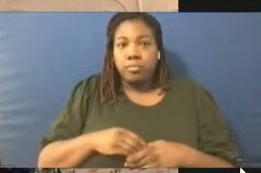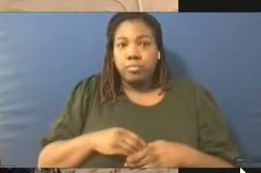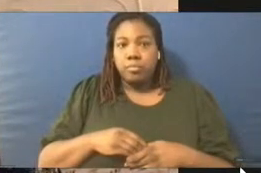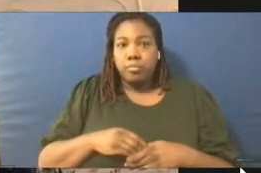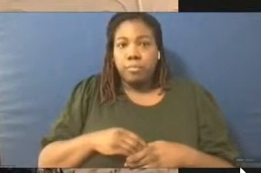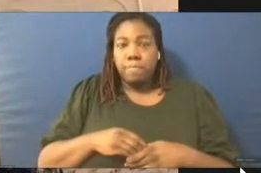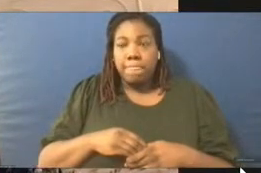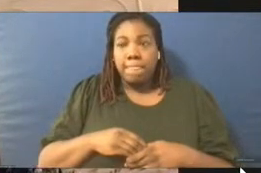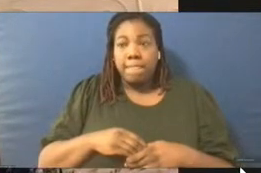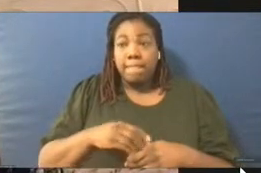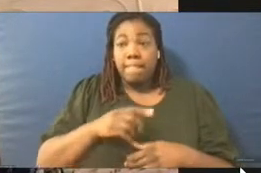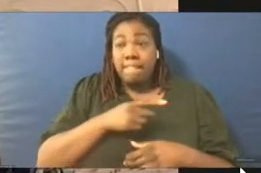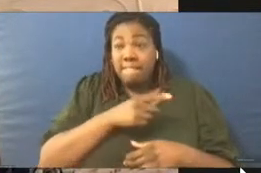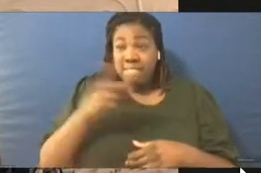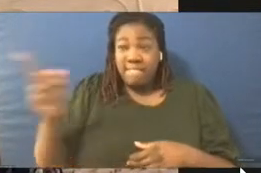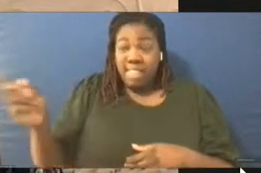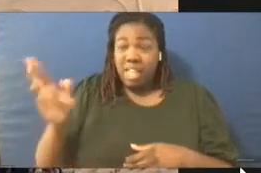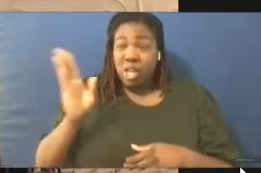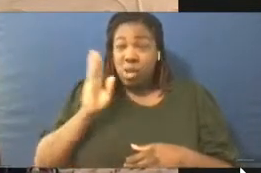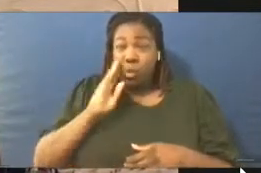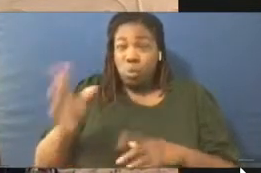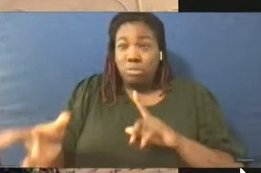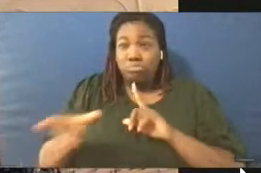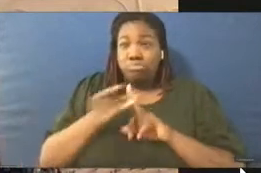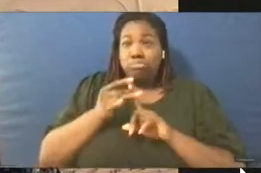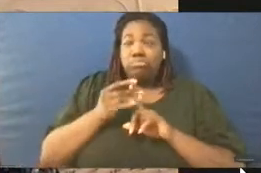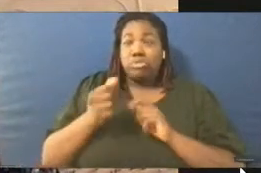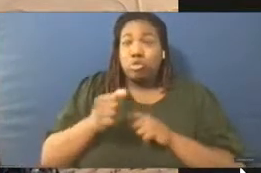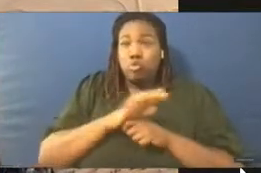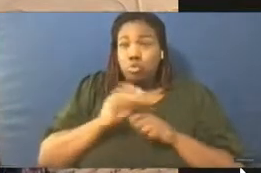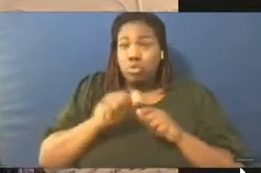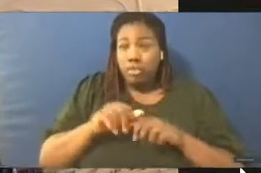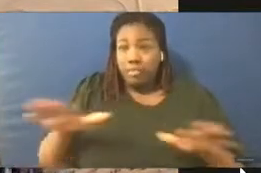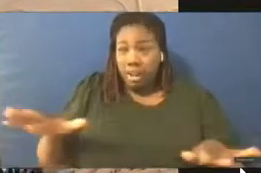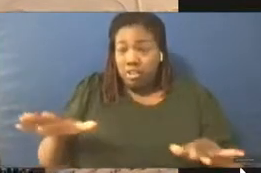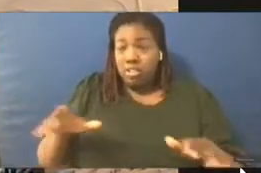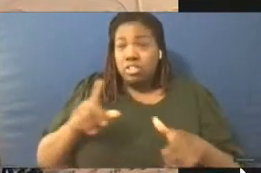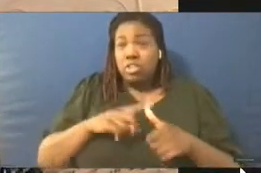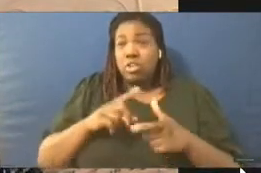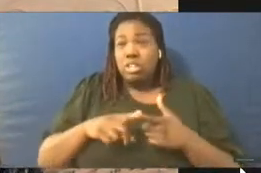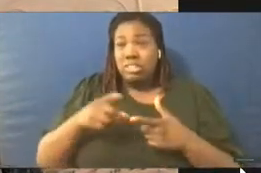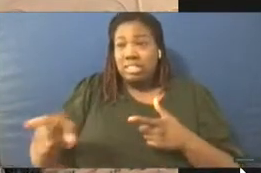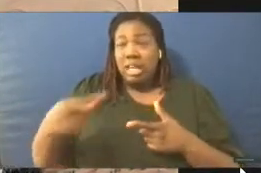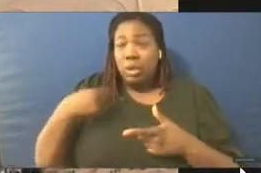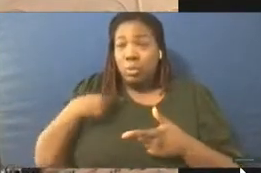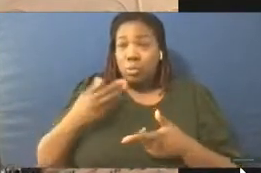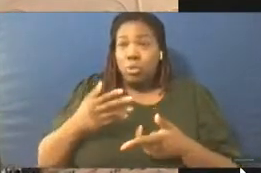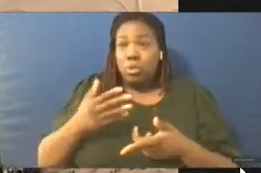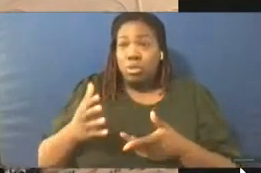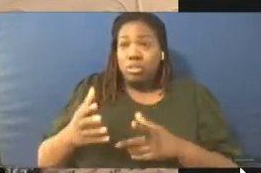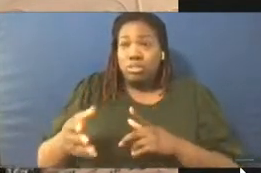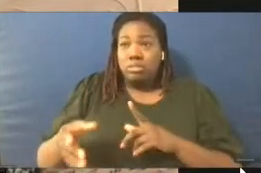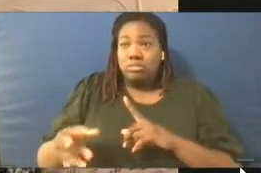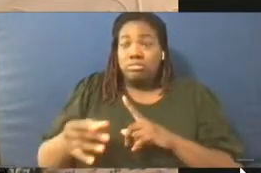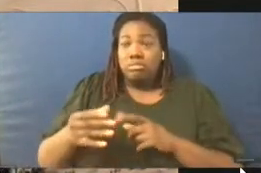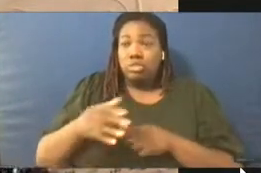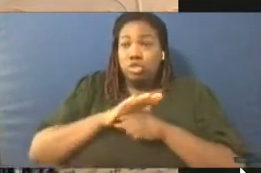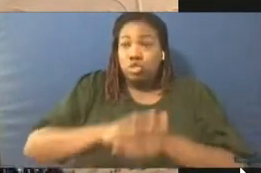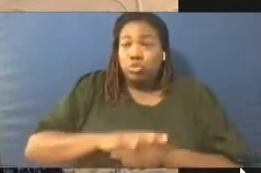more likely to be infected with COVID and more likely to cause them stress because they don't feel protected at